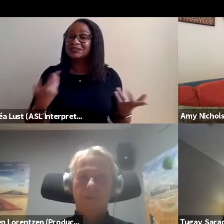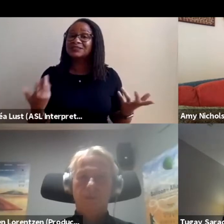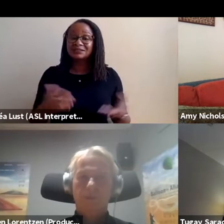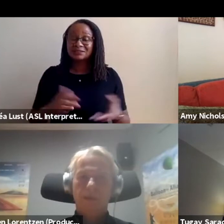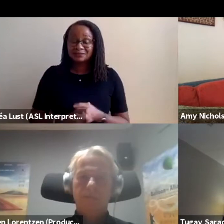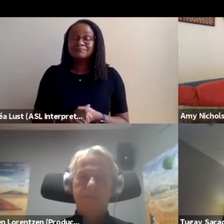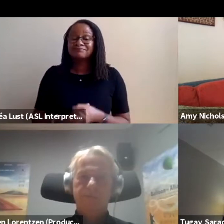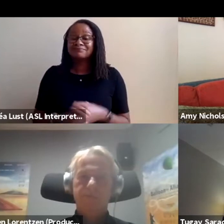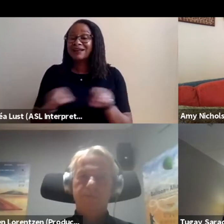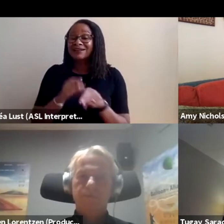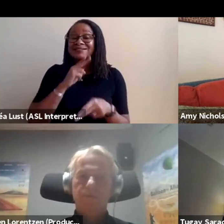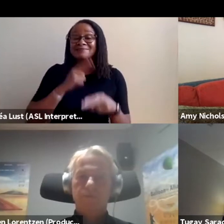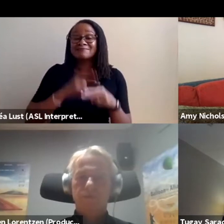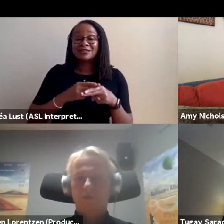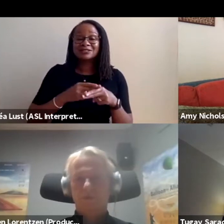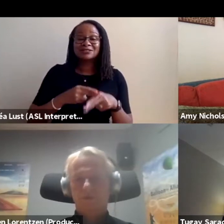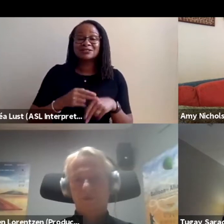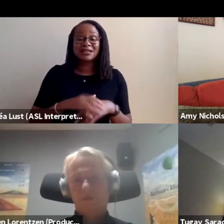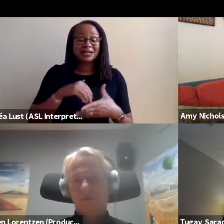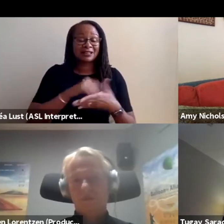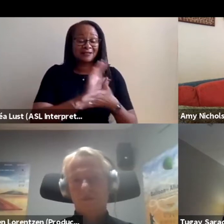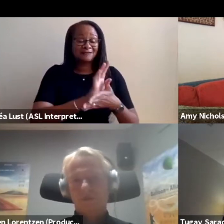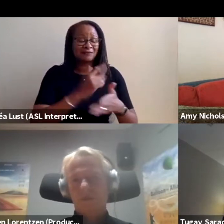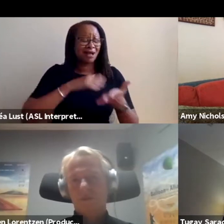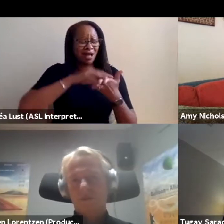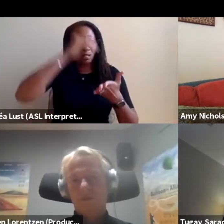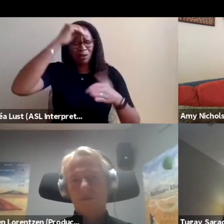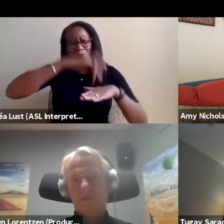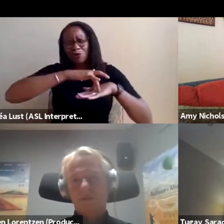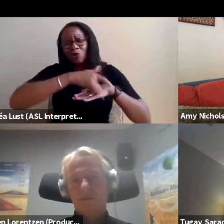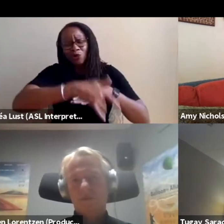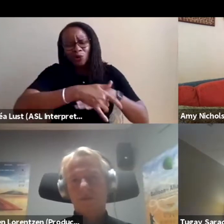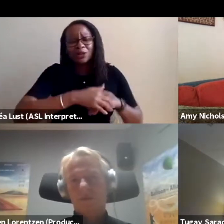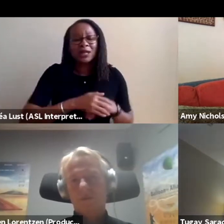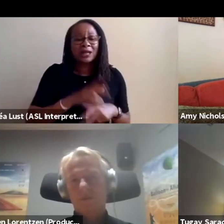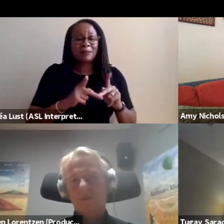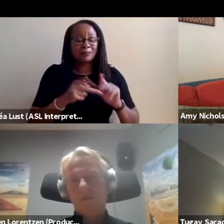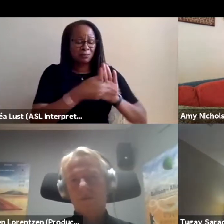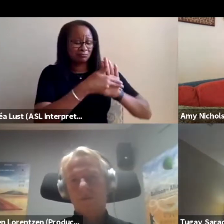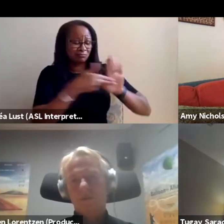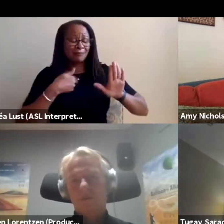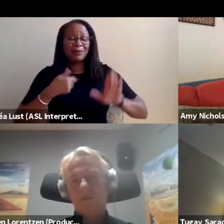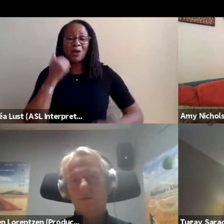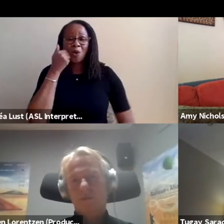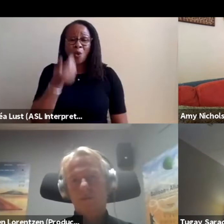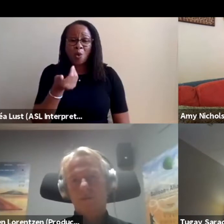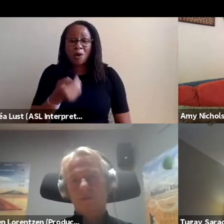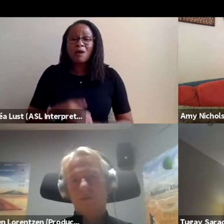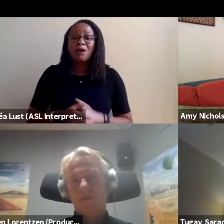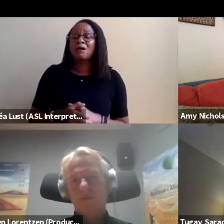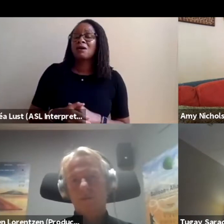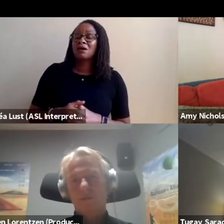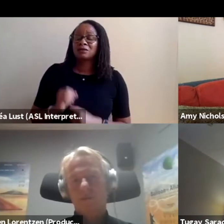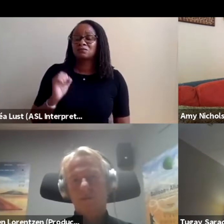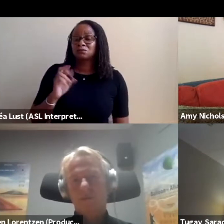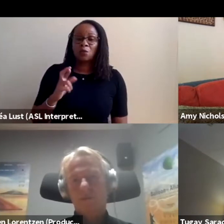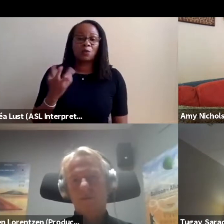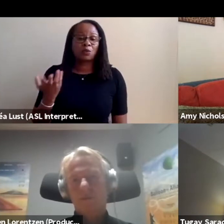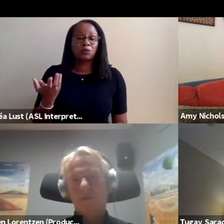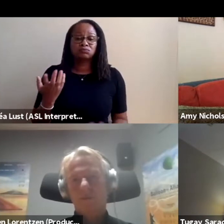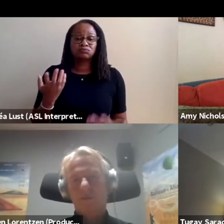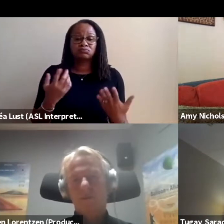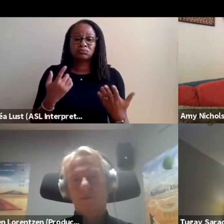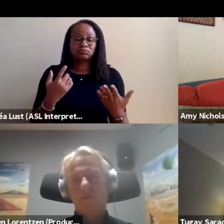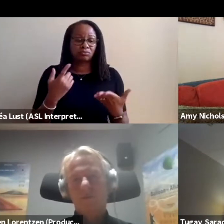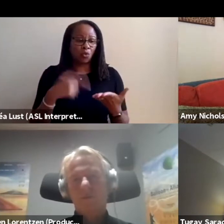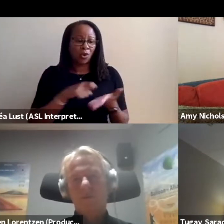I mentioned in the film, so I learned very early that people call me whore or call me what I read there. And